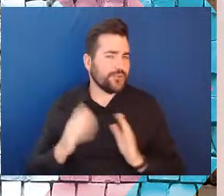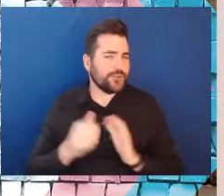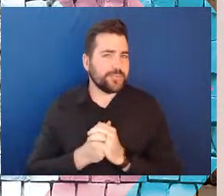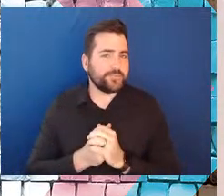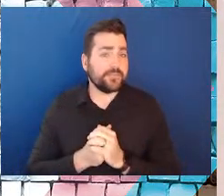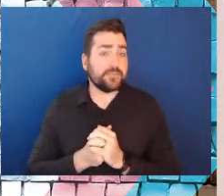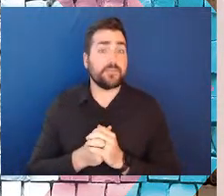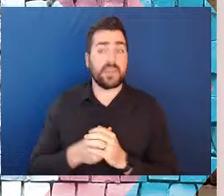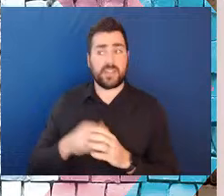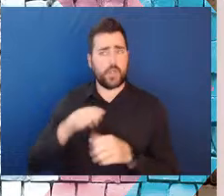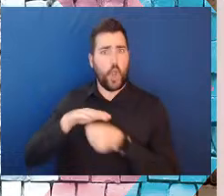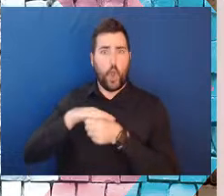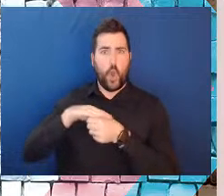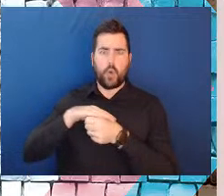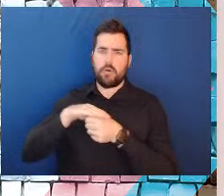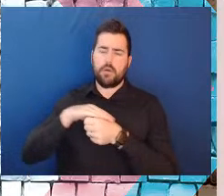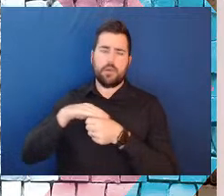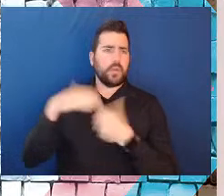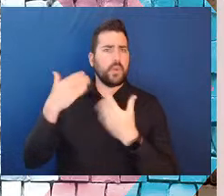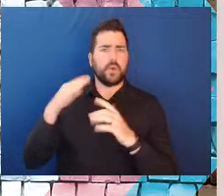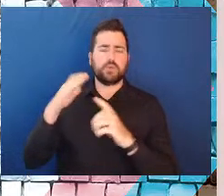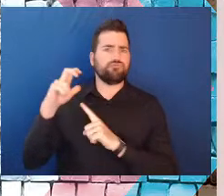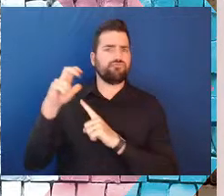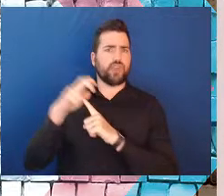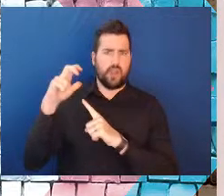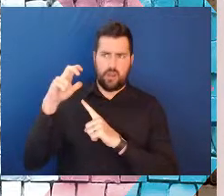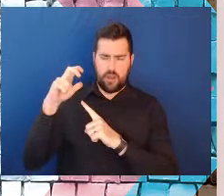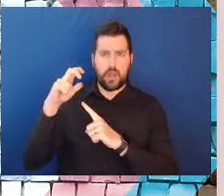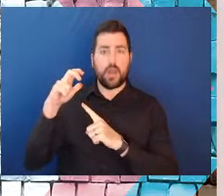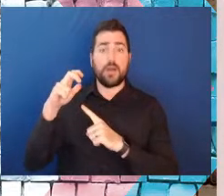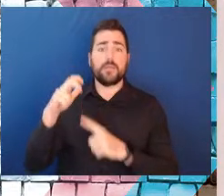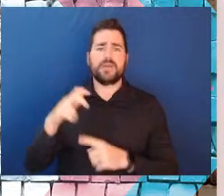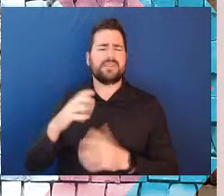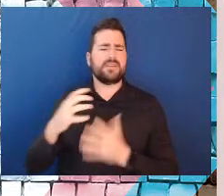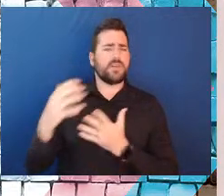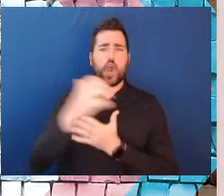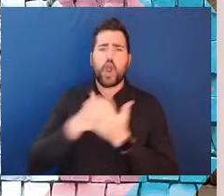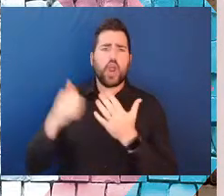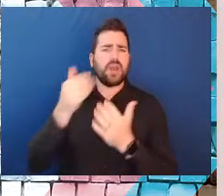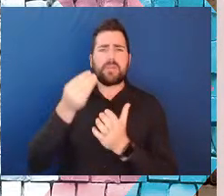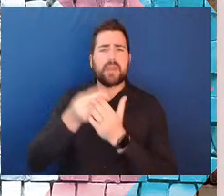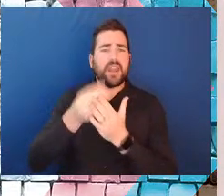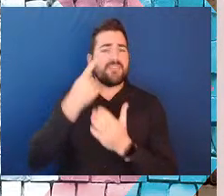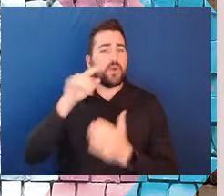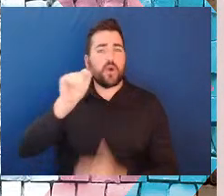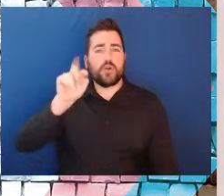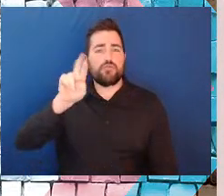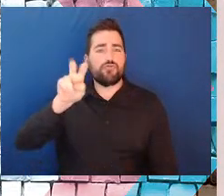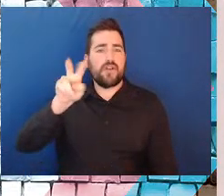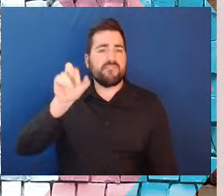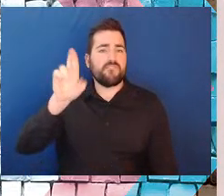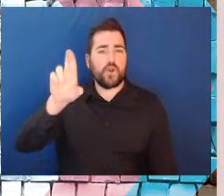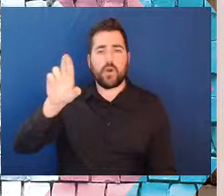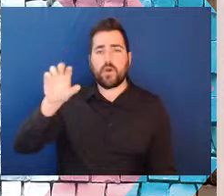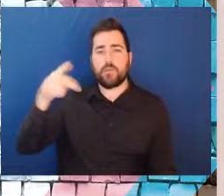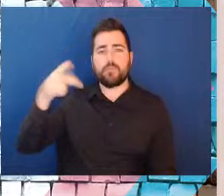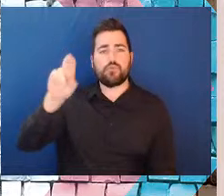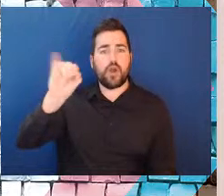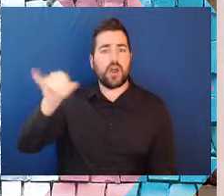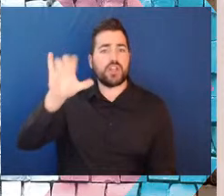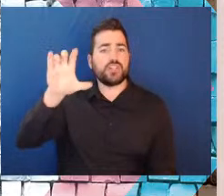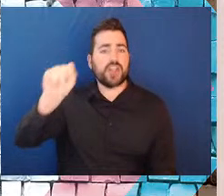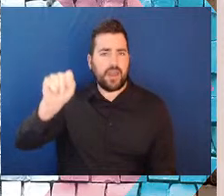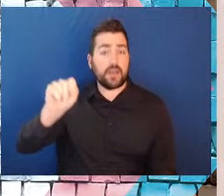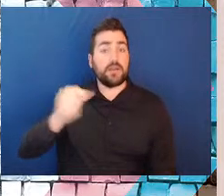local legend here. She has raised thousands of dollars for the Trevor Project through Broadway Christmas, which is her annual event where we get